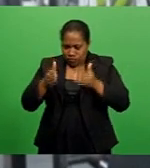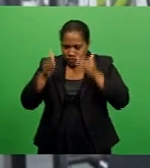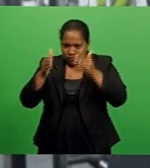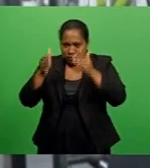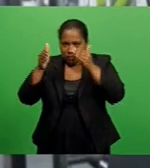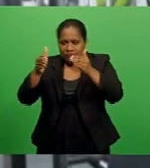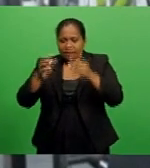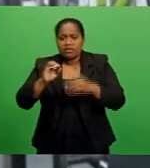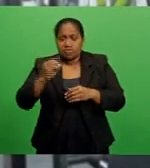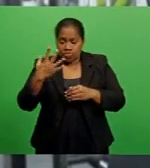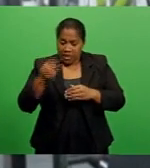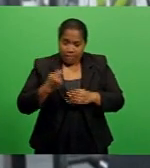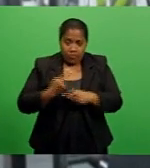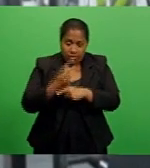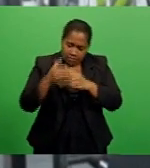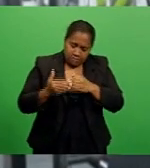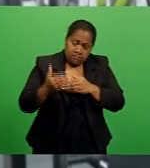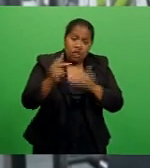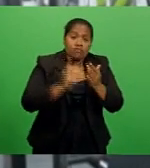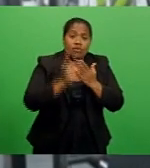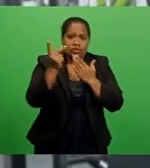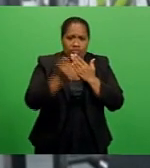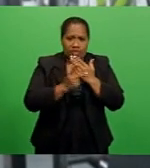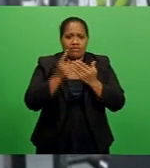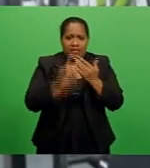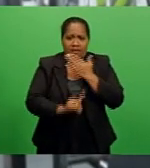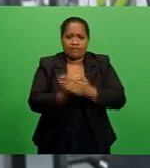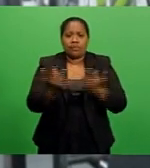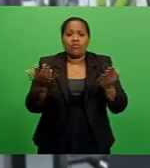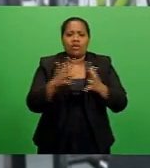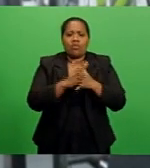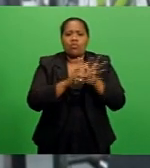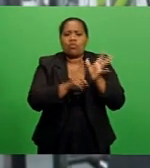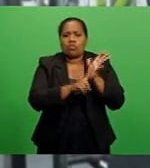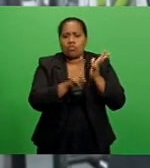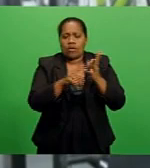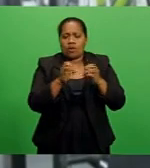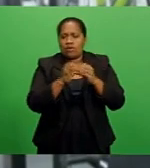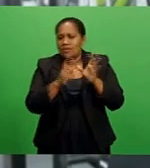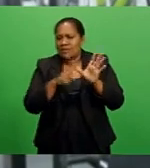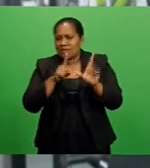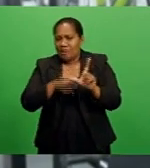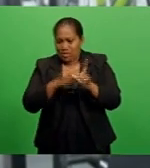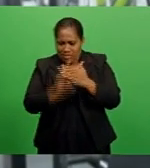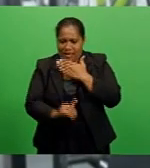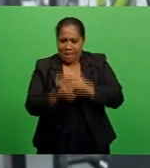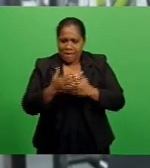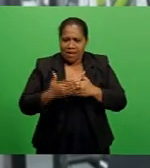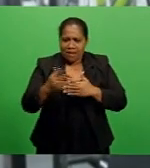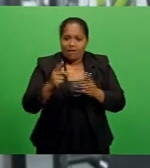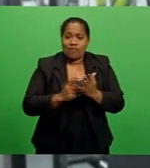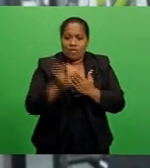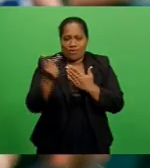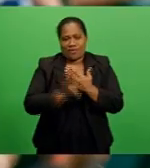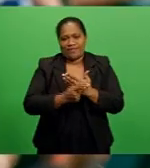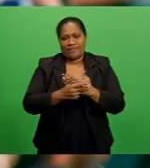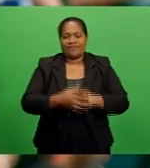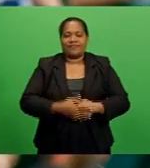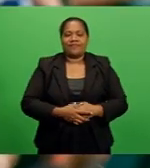week-long program held at the Commander Stanley Brown Gym in Walu Bay. Karleni Tavi, FBC